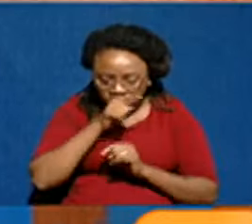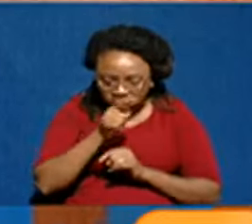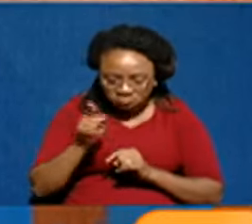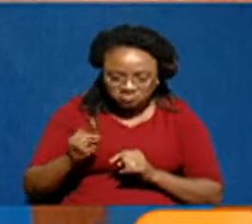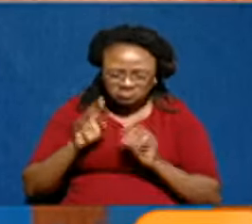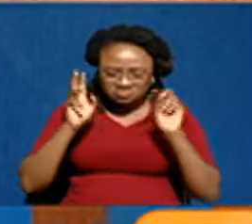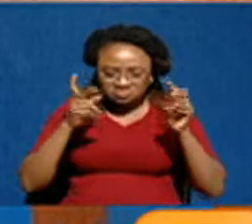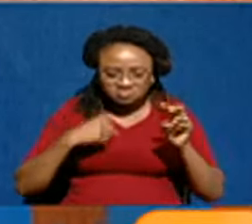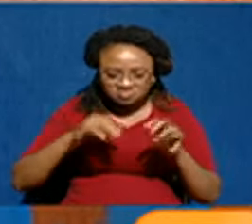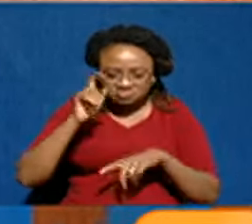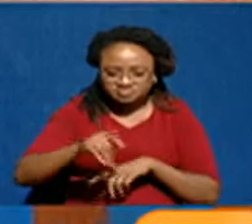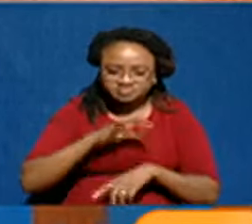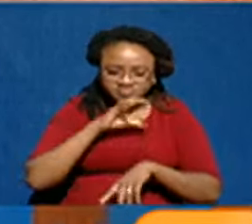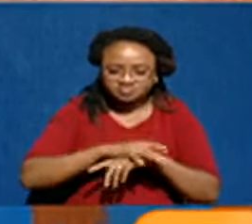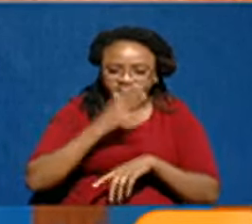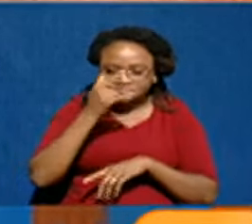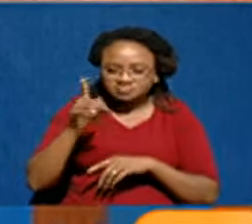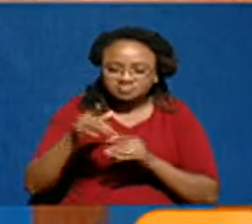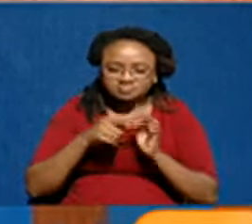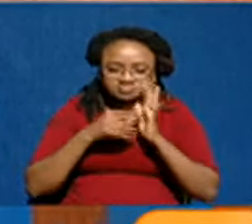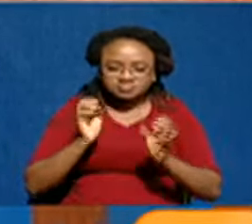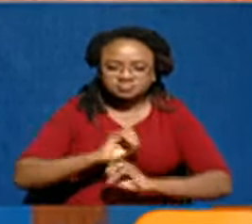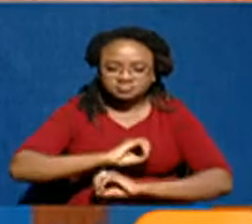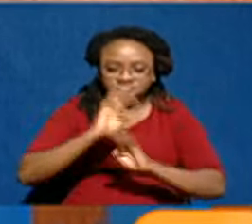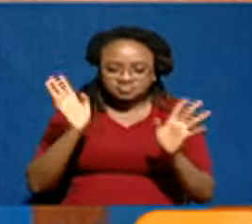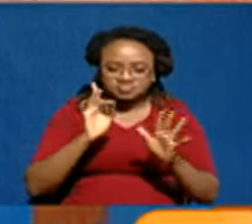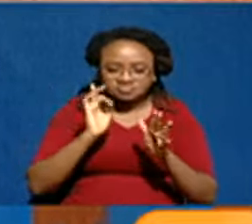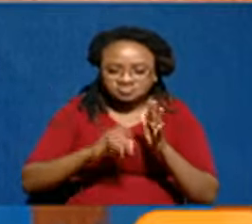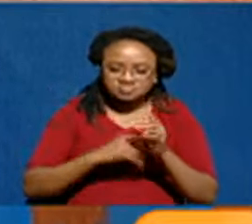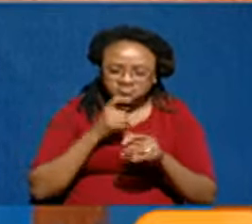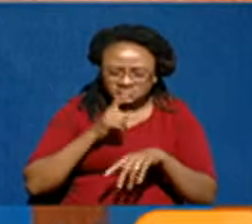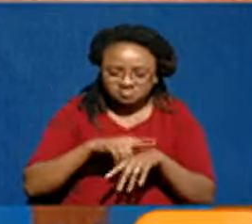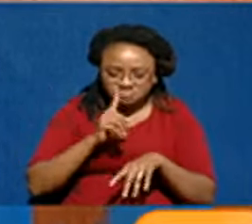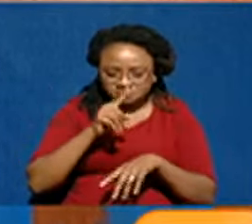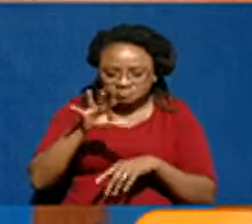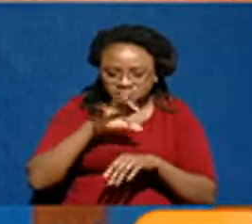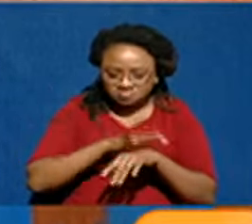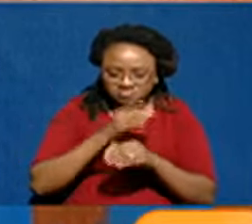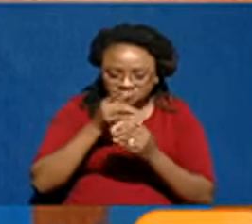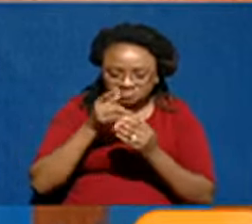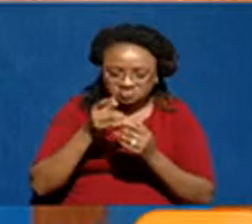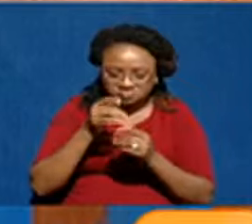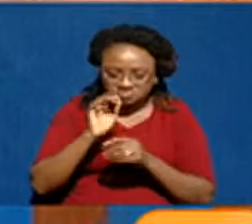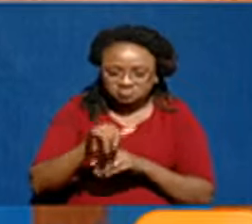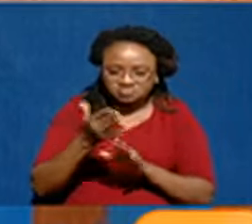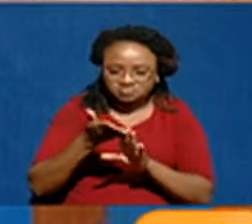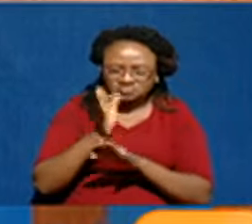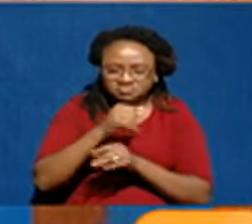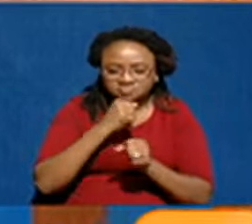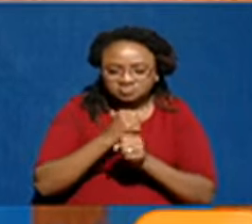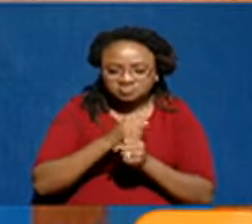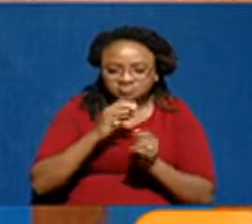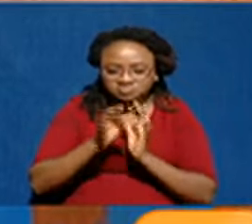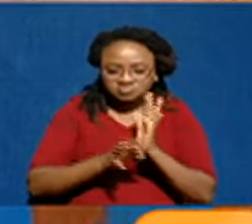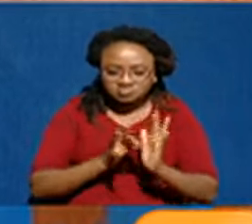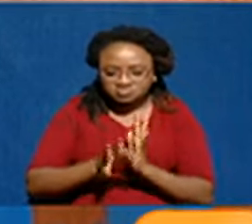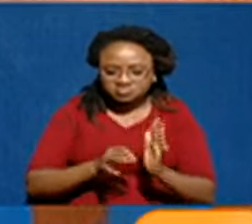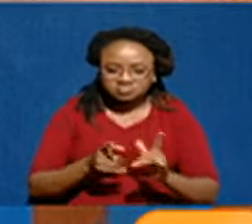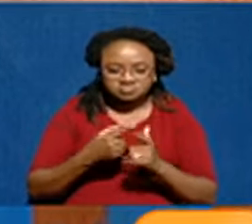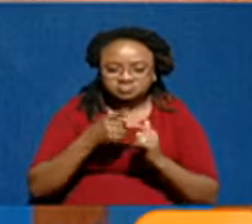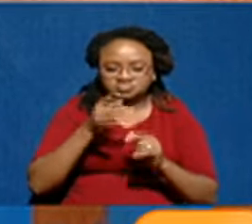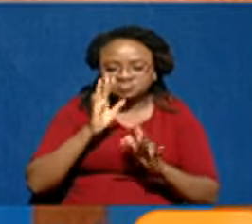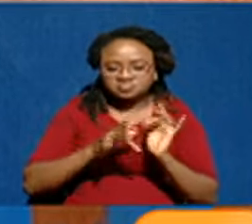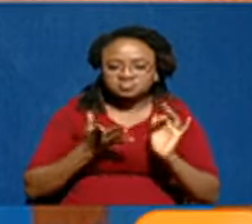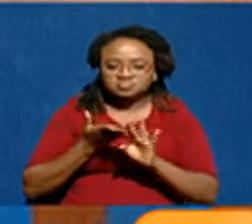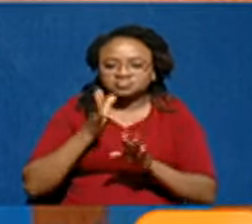get because they have proven that the moment you get into that return to work formula and you go back to work, they're not going to come back